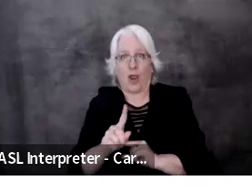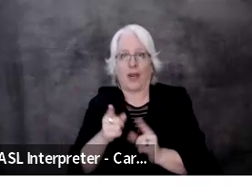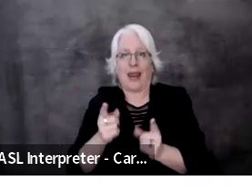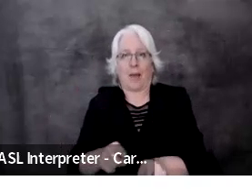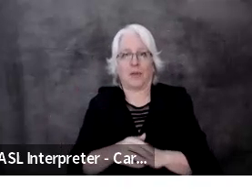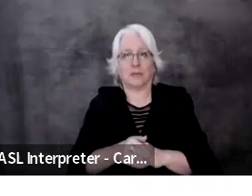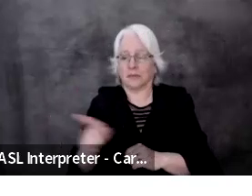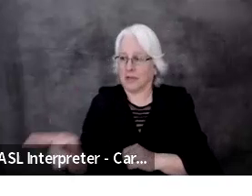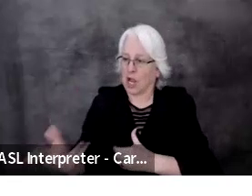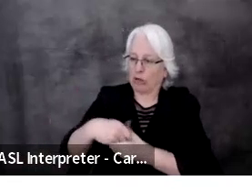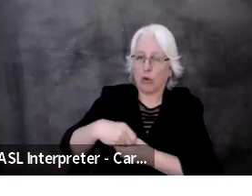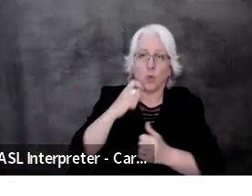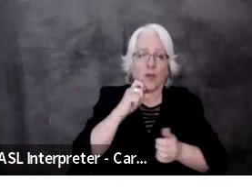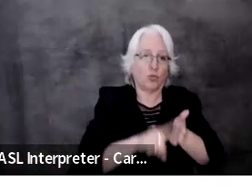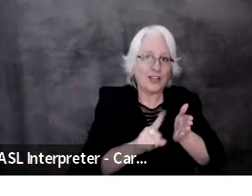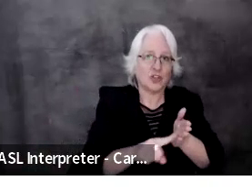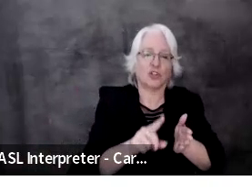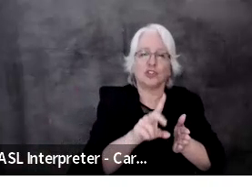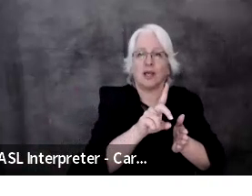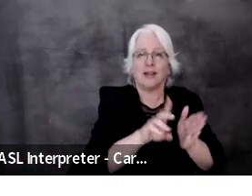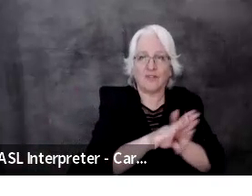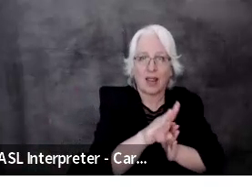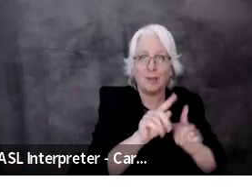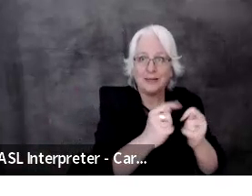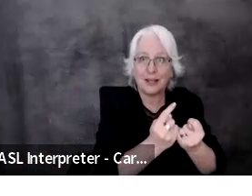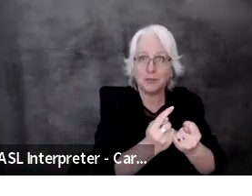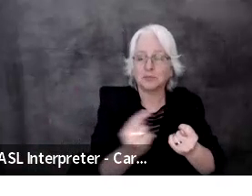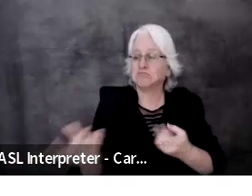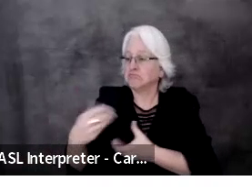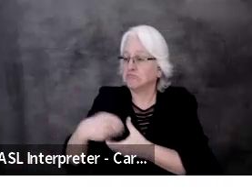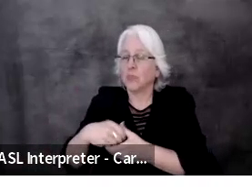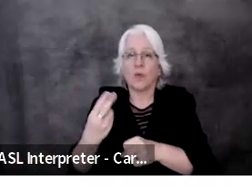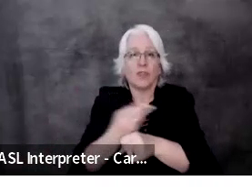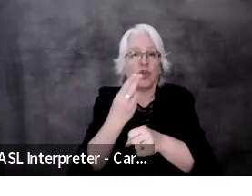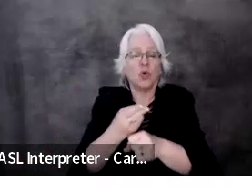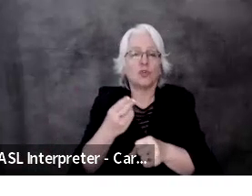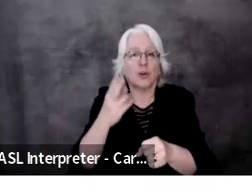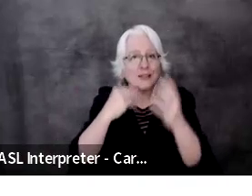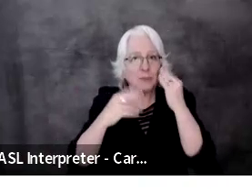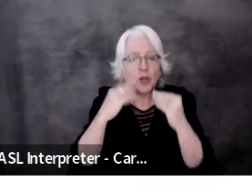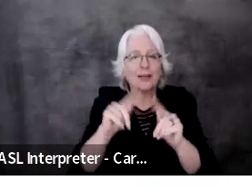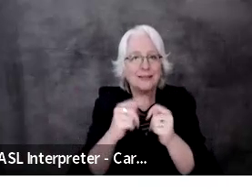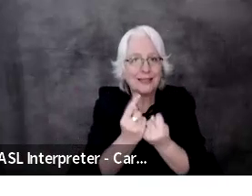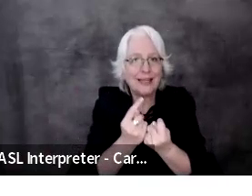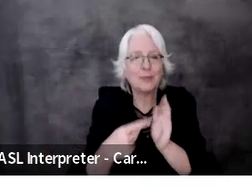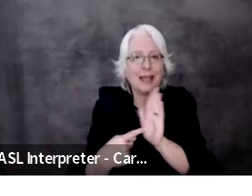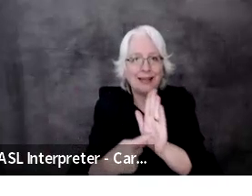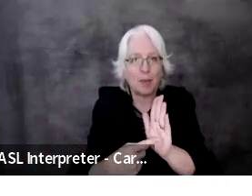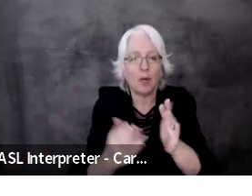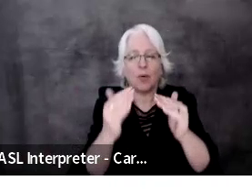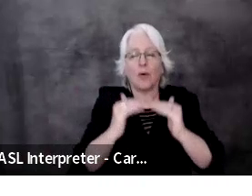to be included on research and development teams, included in user experience teams and demos, and in impact